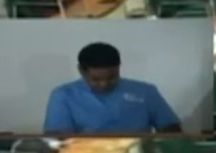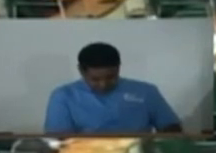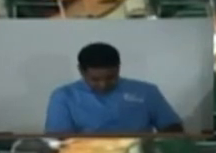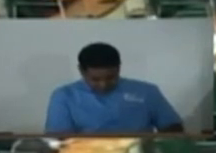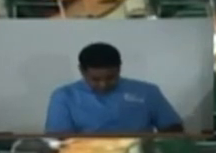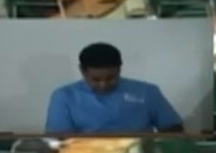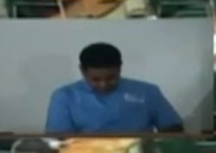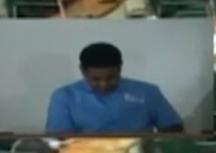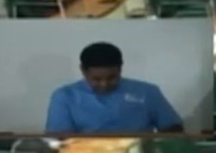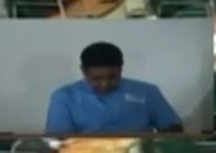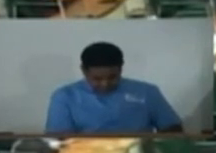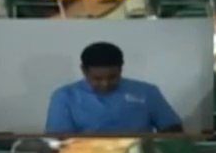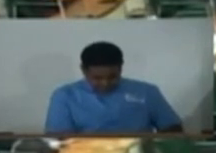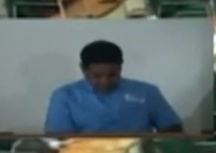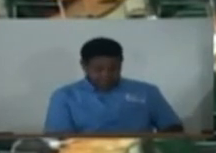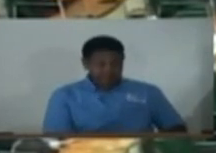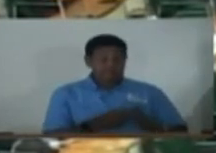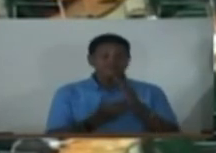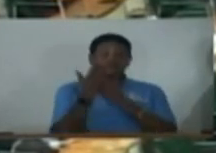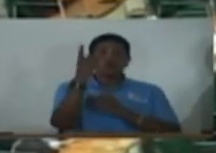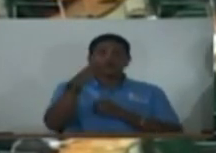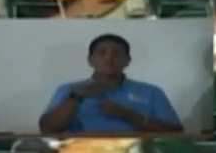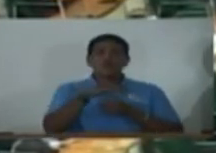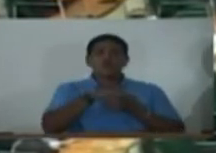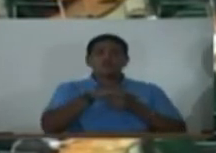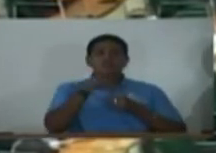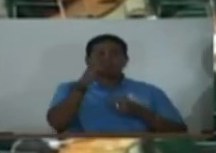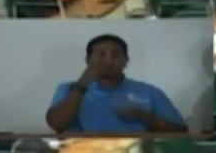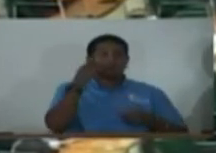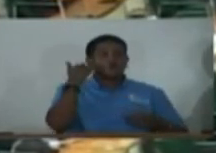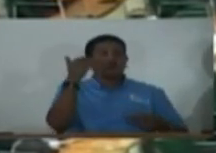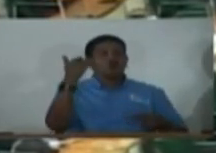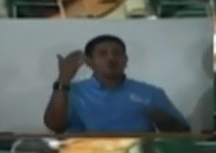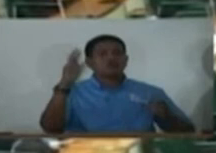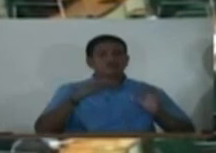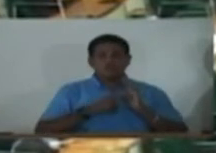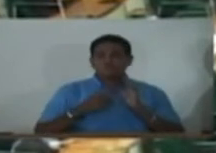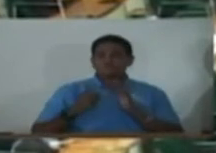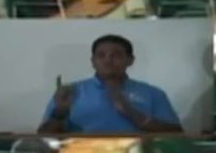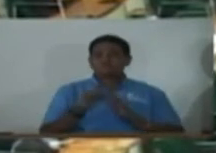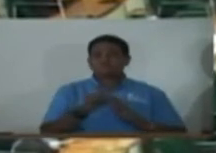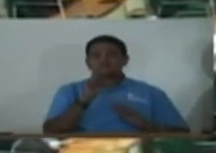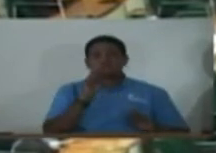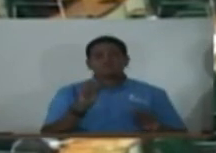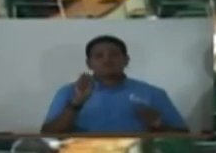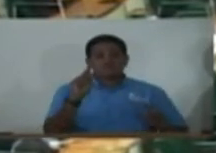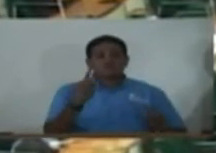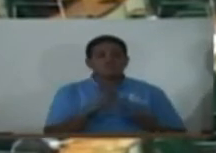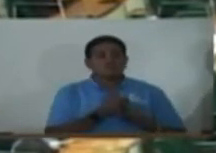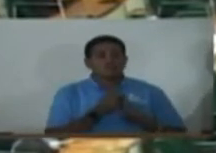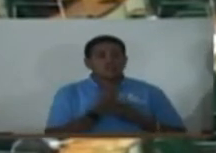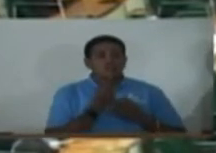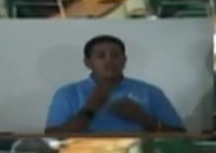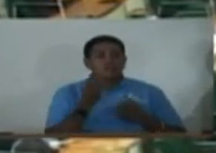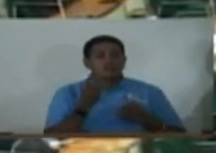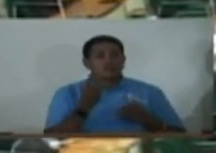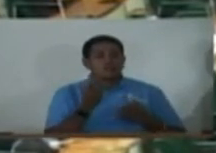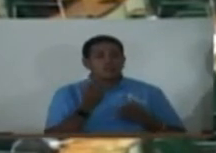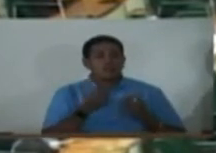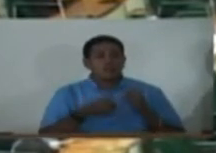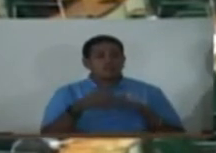Just this morning, one of my constituents called to say that she had returned just last